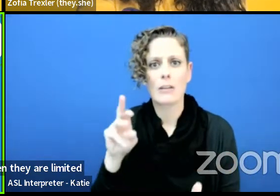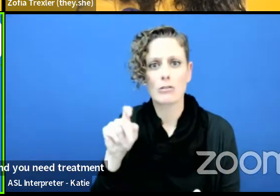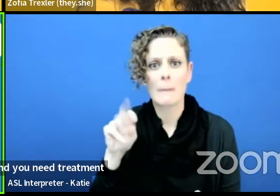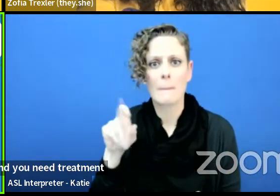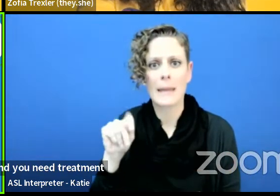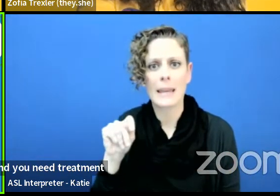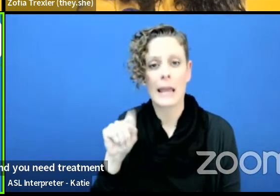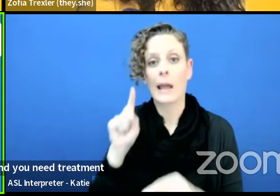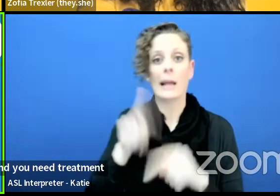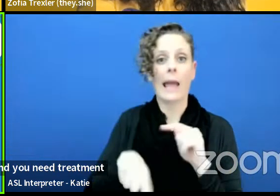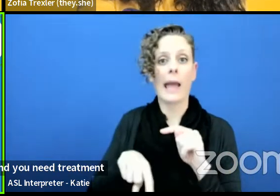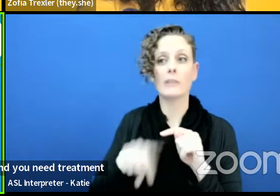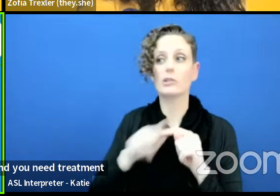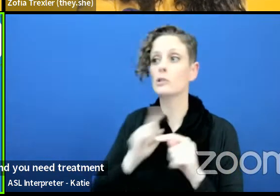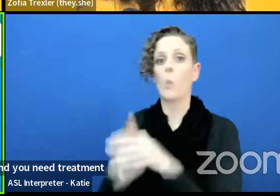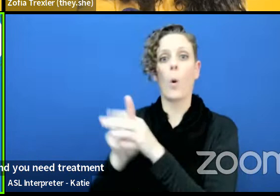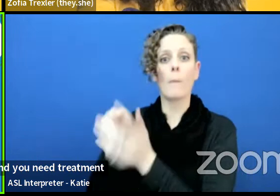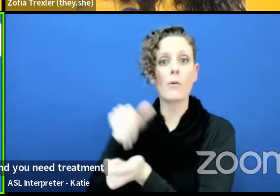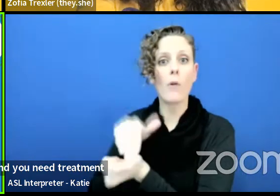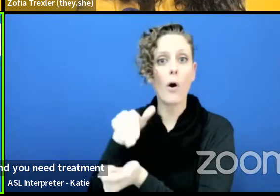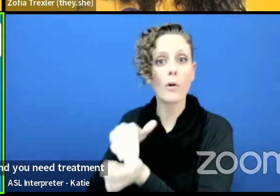asking or